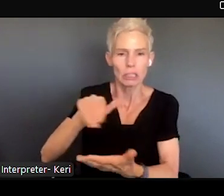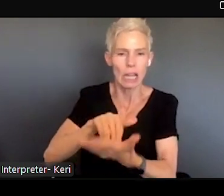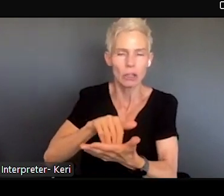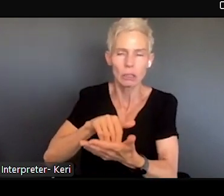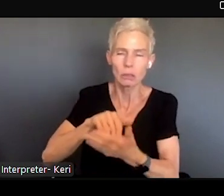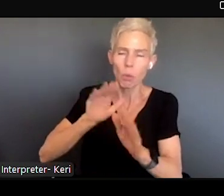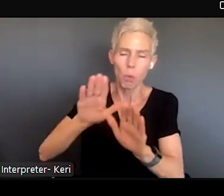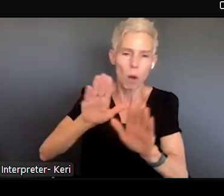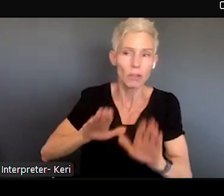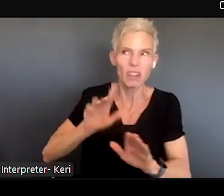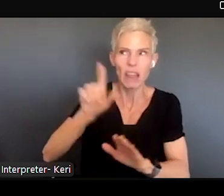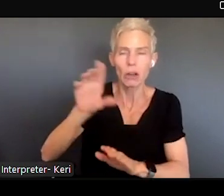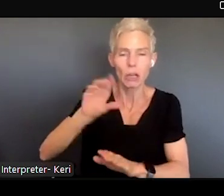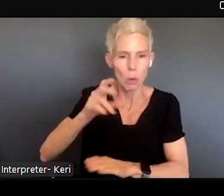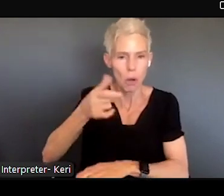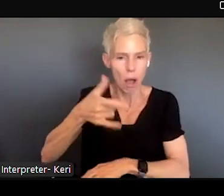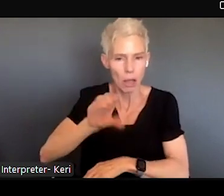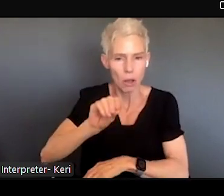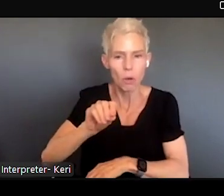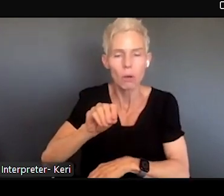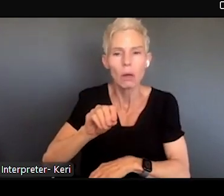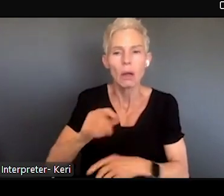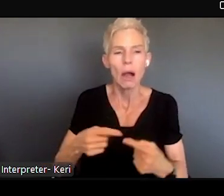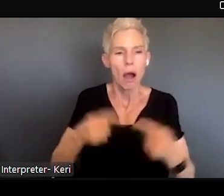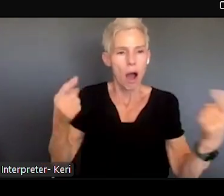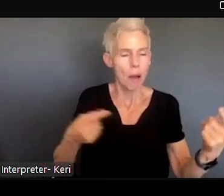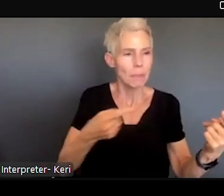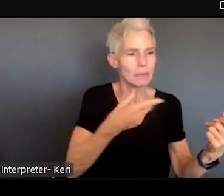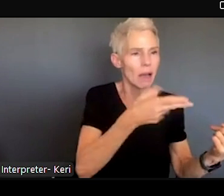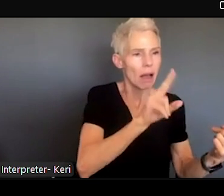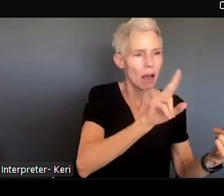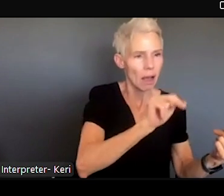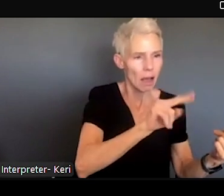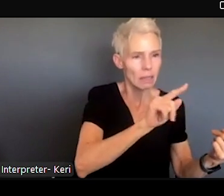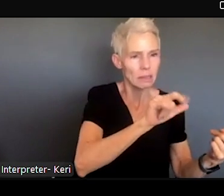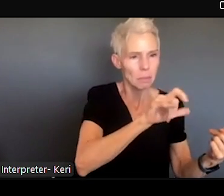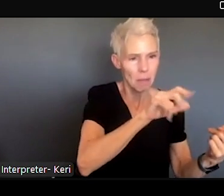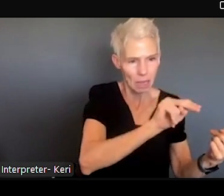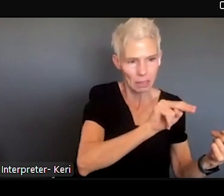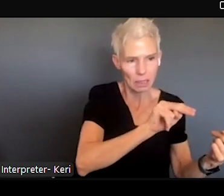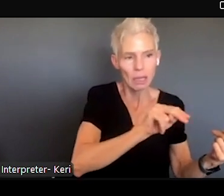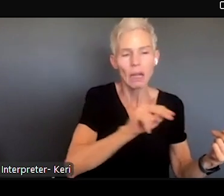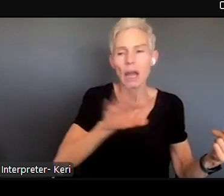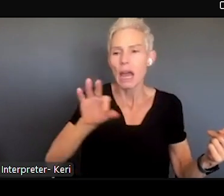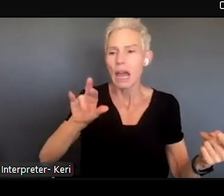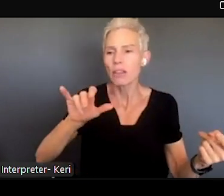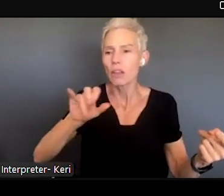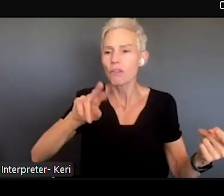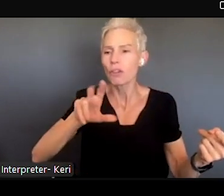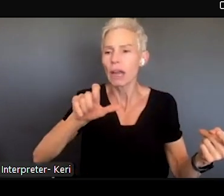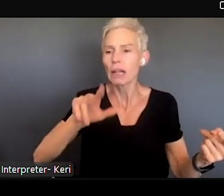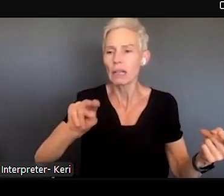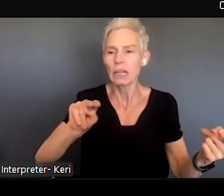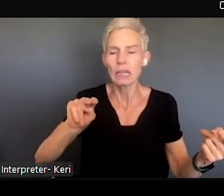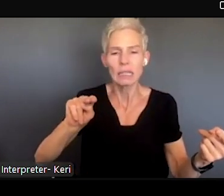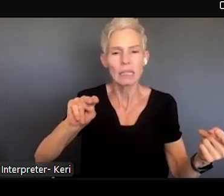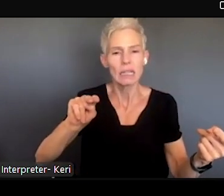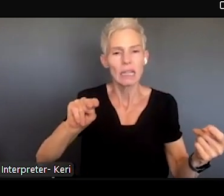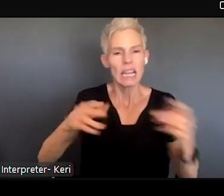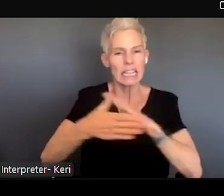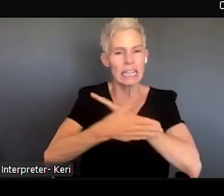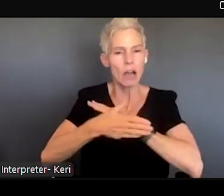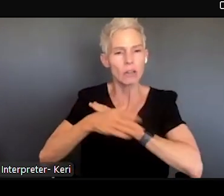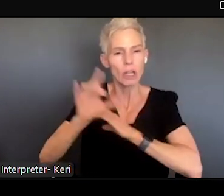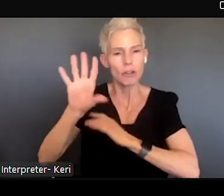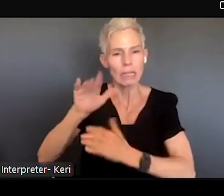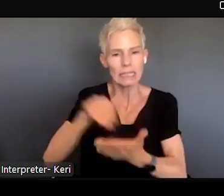and the contrast between the Huntsman live and on location and the Franklin County Crisis Care Center. It's so neat to